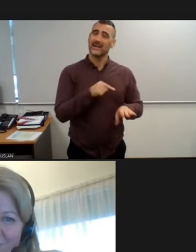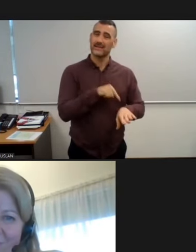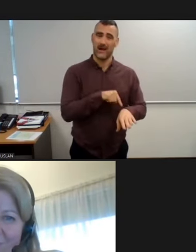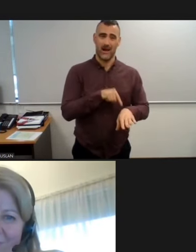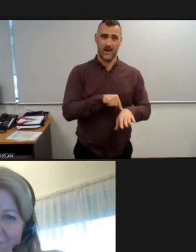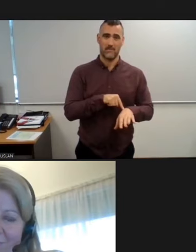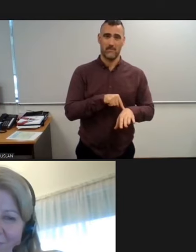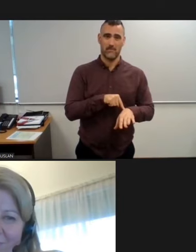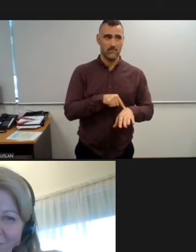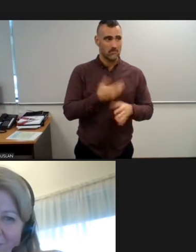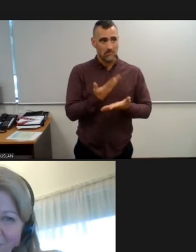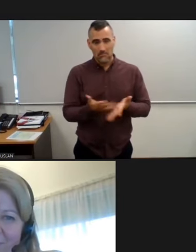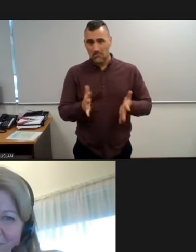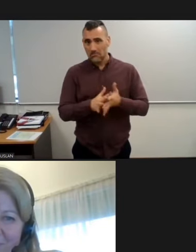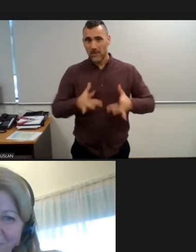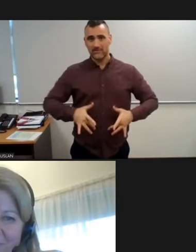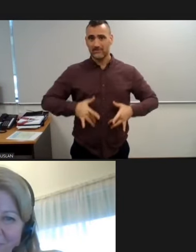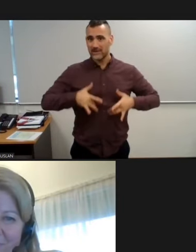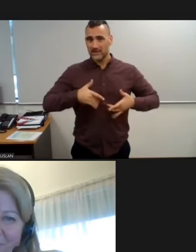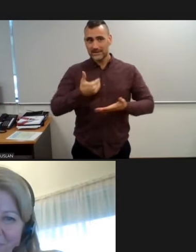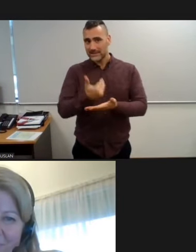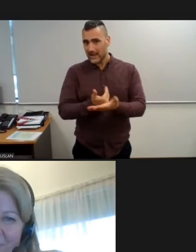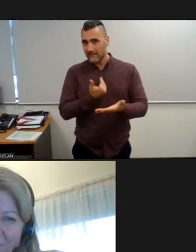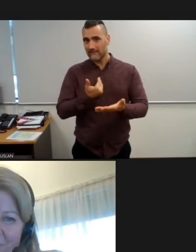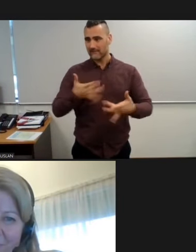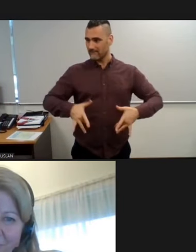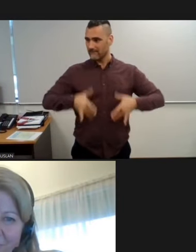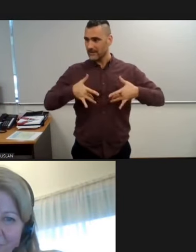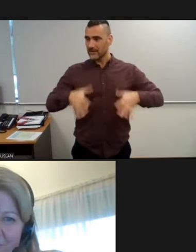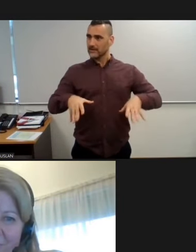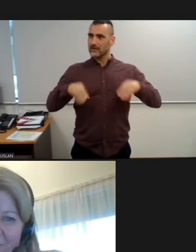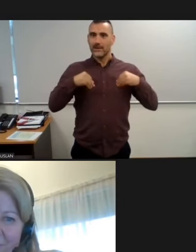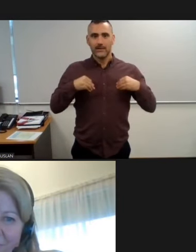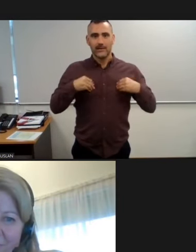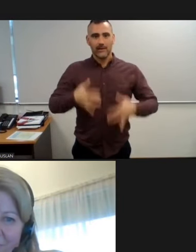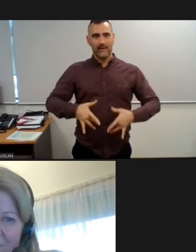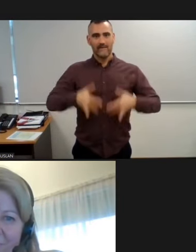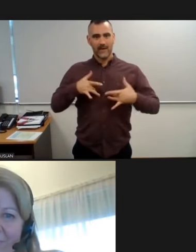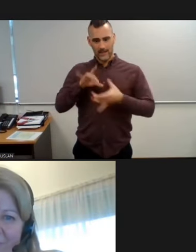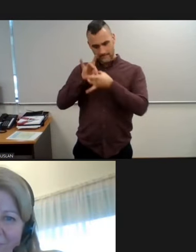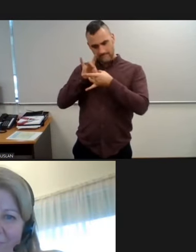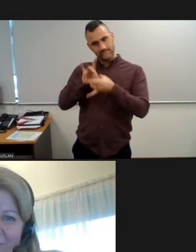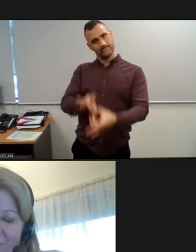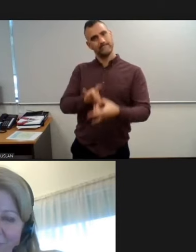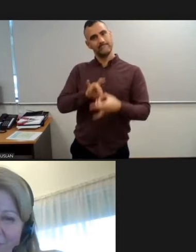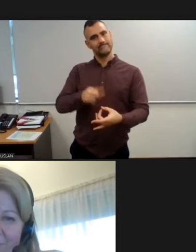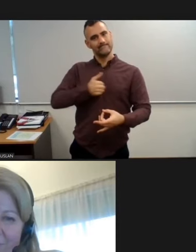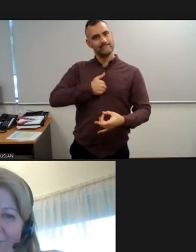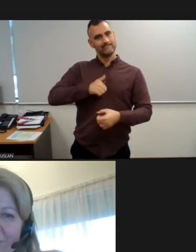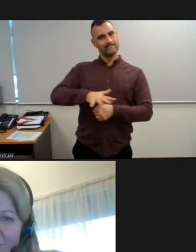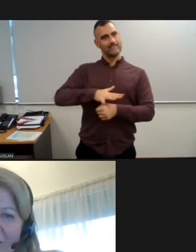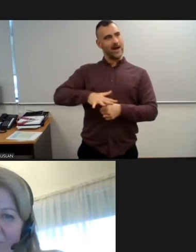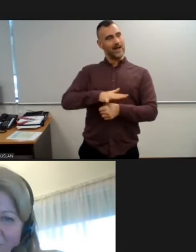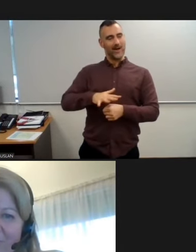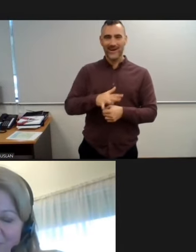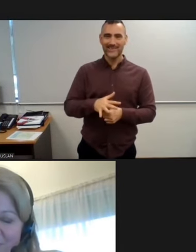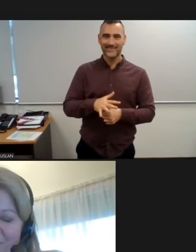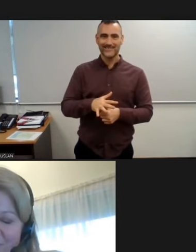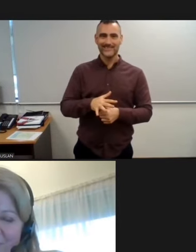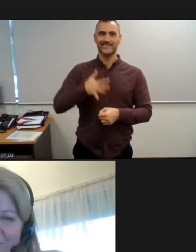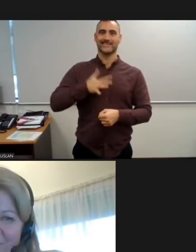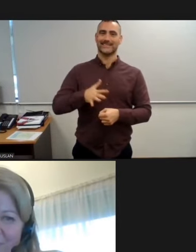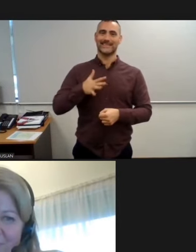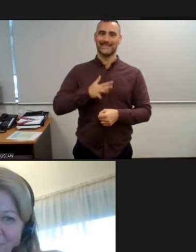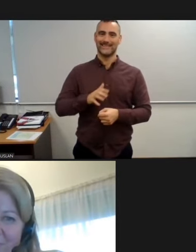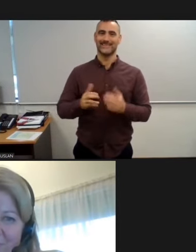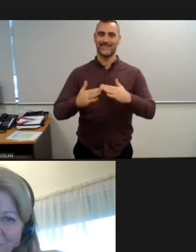first place? So, and I think the work that you've undertaken around hotels, et cetera, has really shown what is possible. And I think it's interesting,